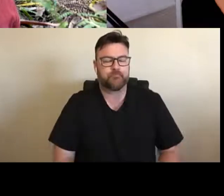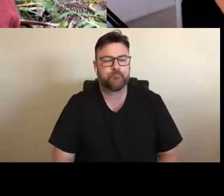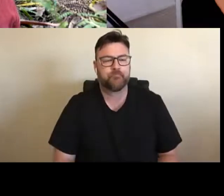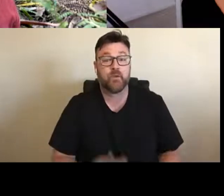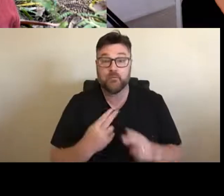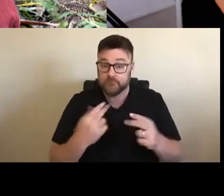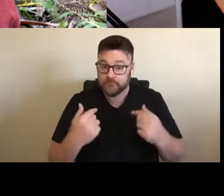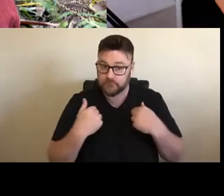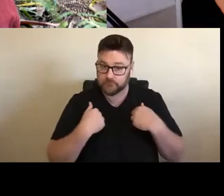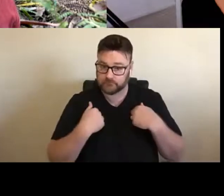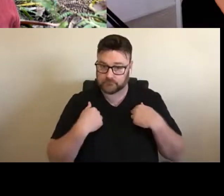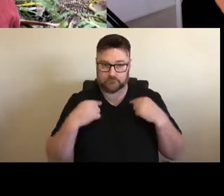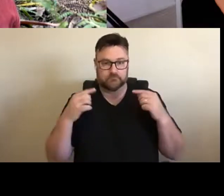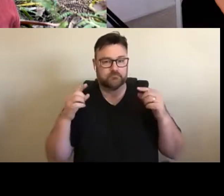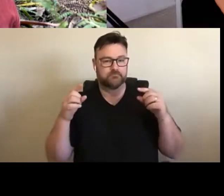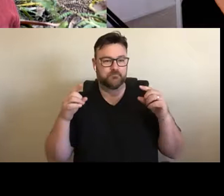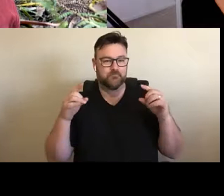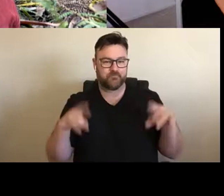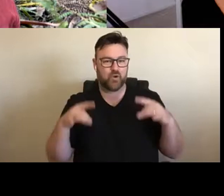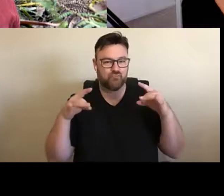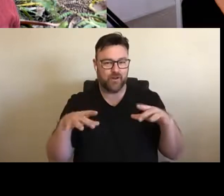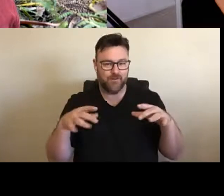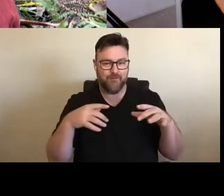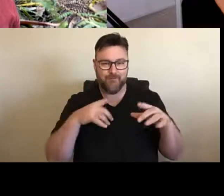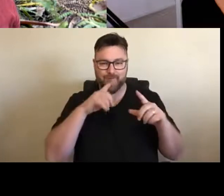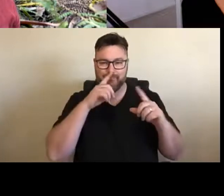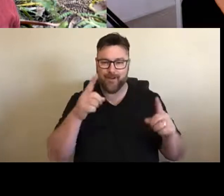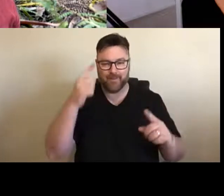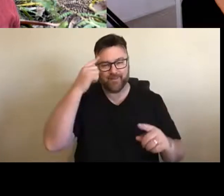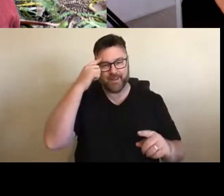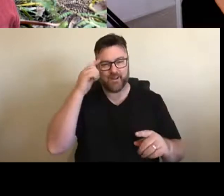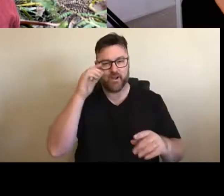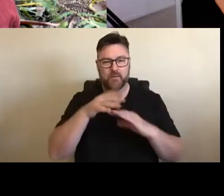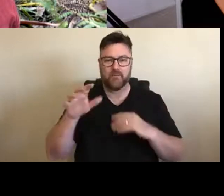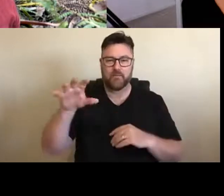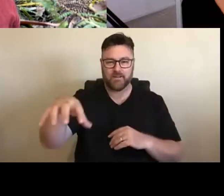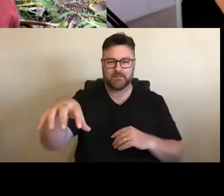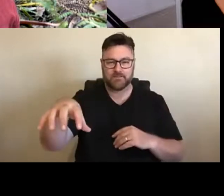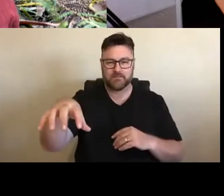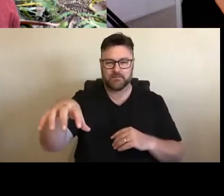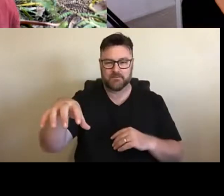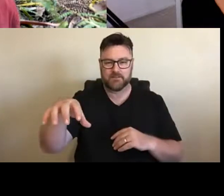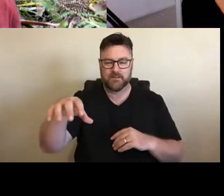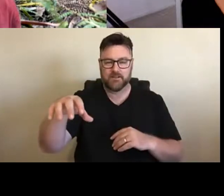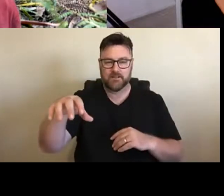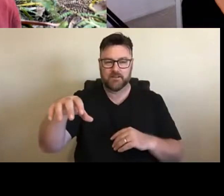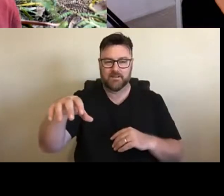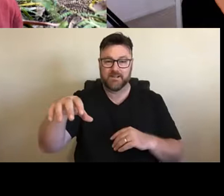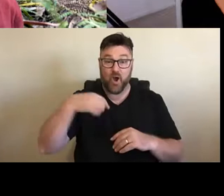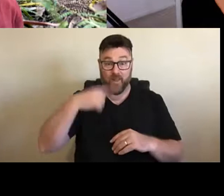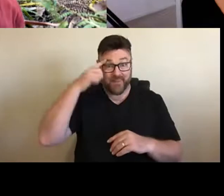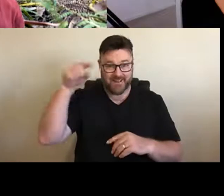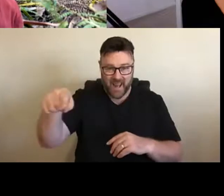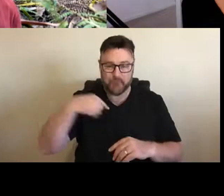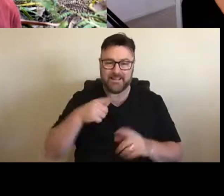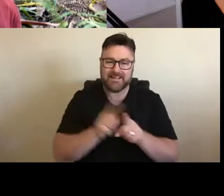in Australia, I can't really think about place without also thinking about the fact that we're on Aboriginal land and